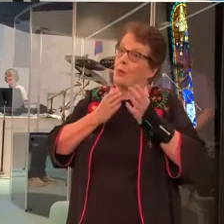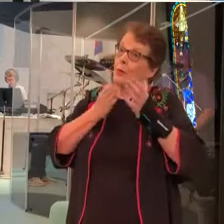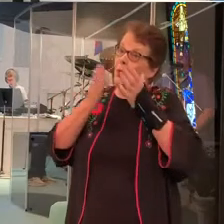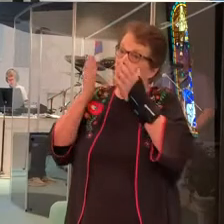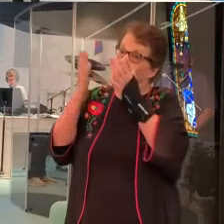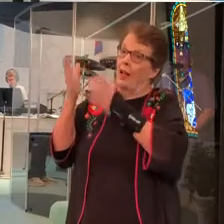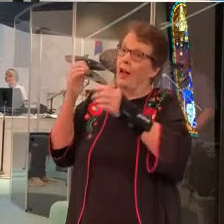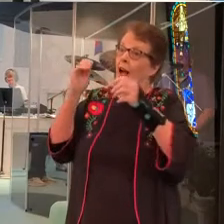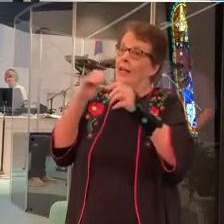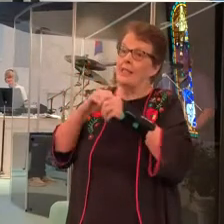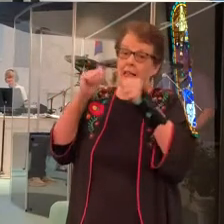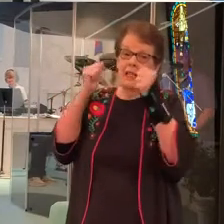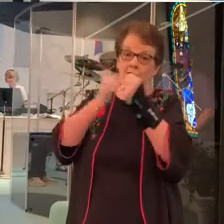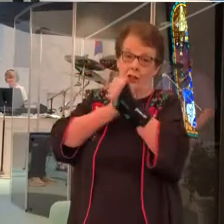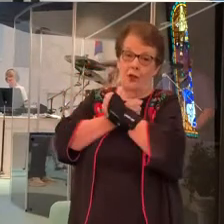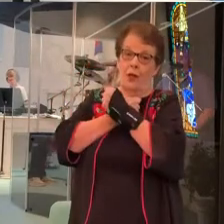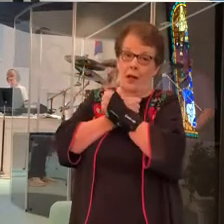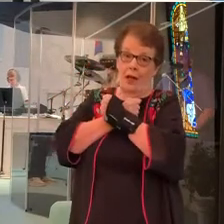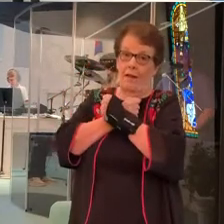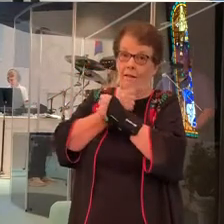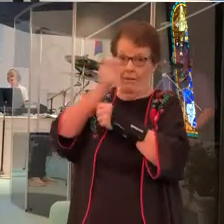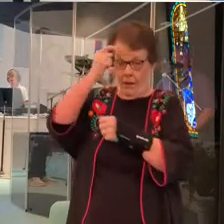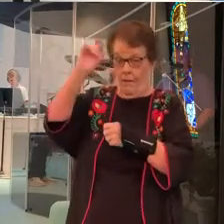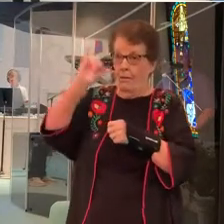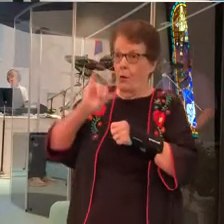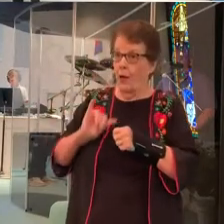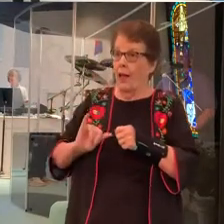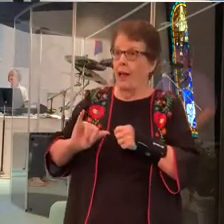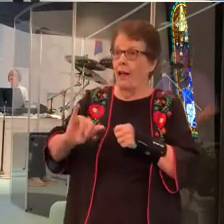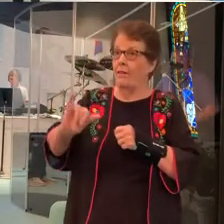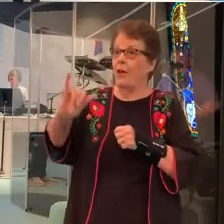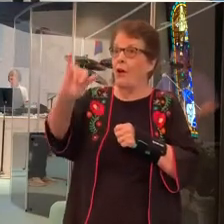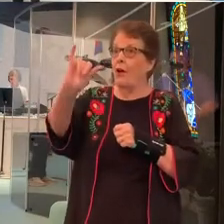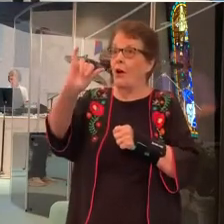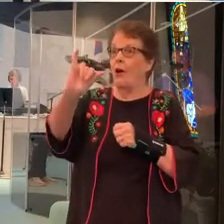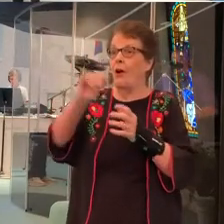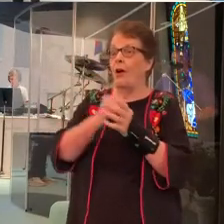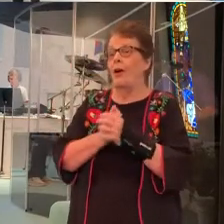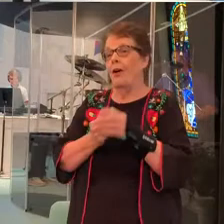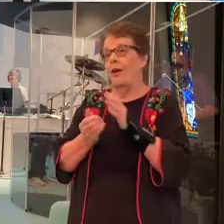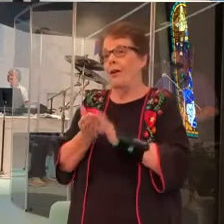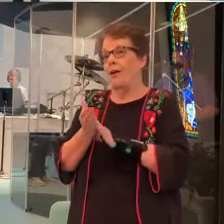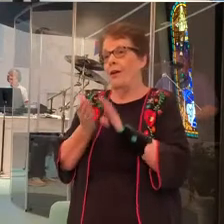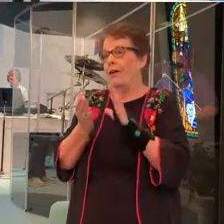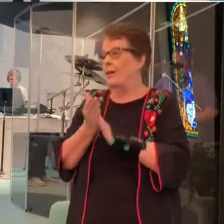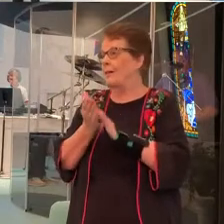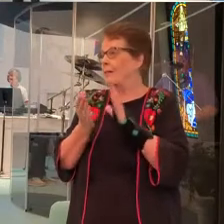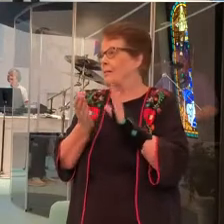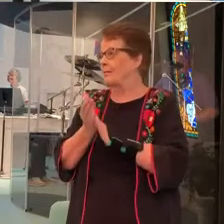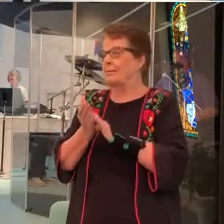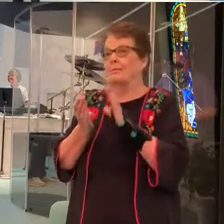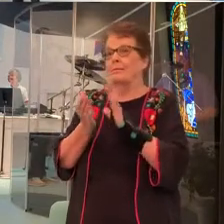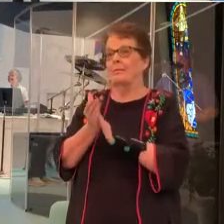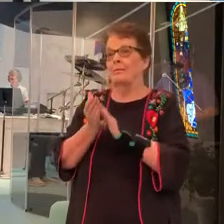to bring us into love forever.